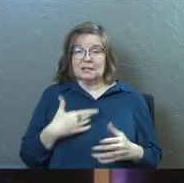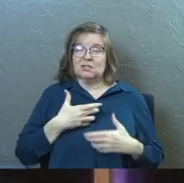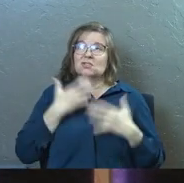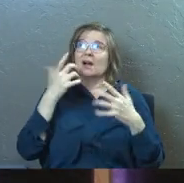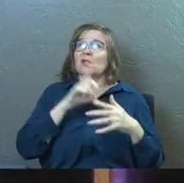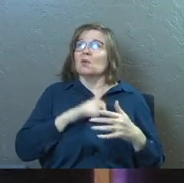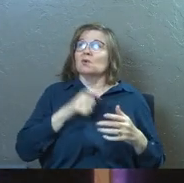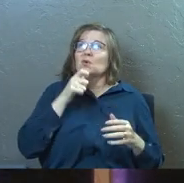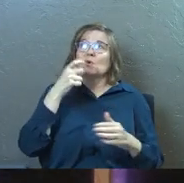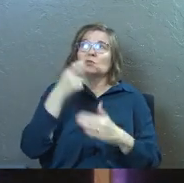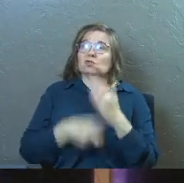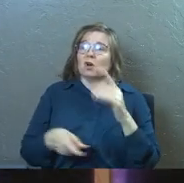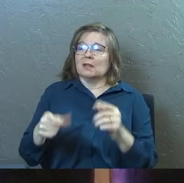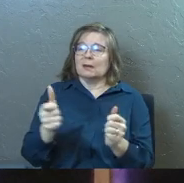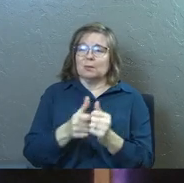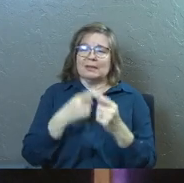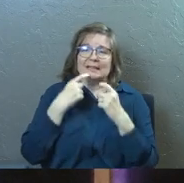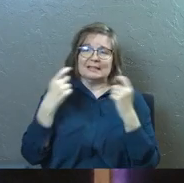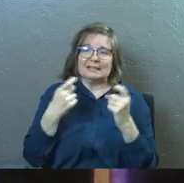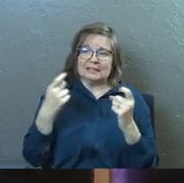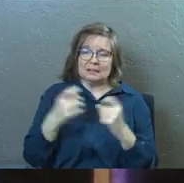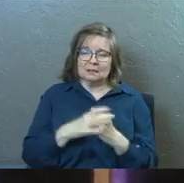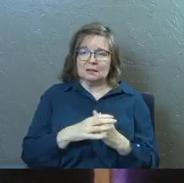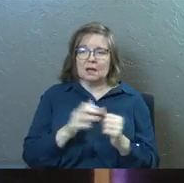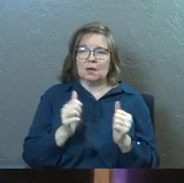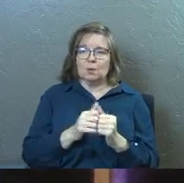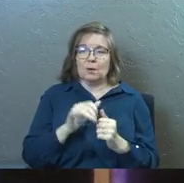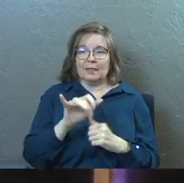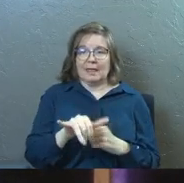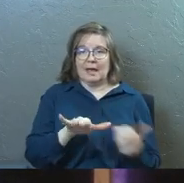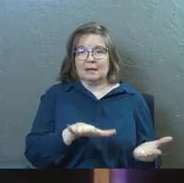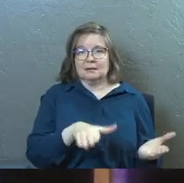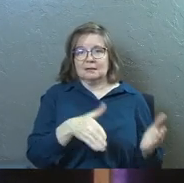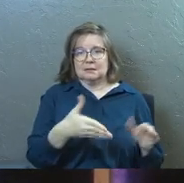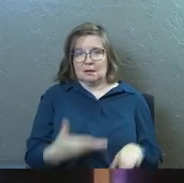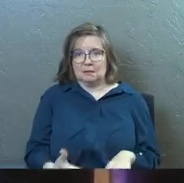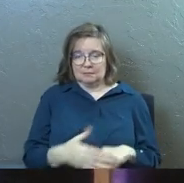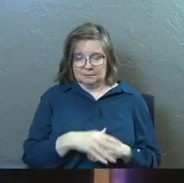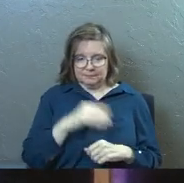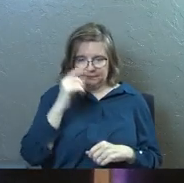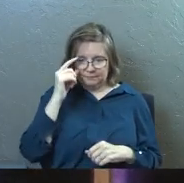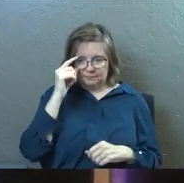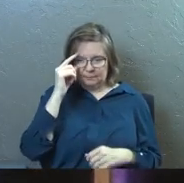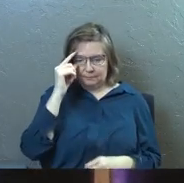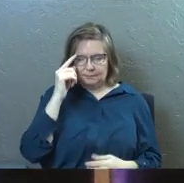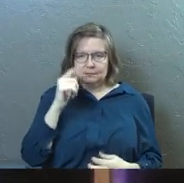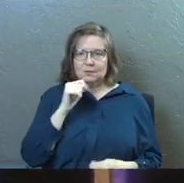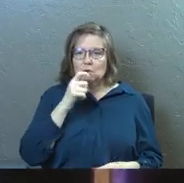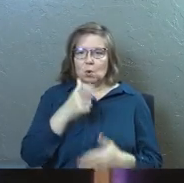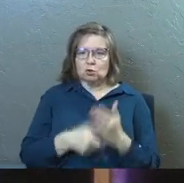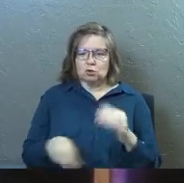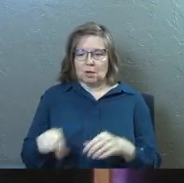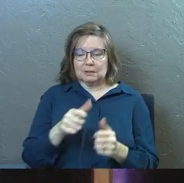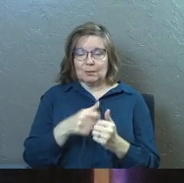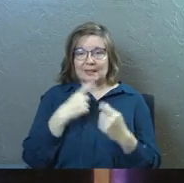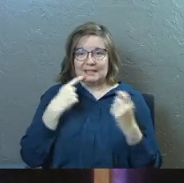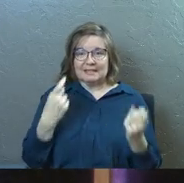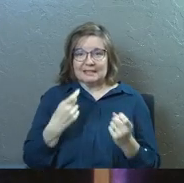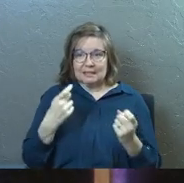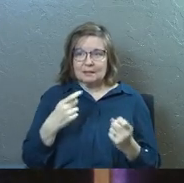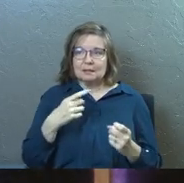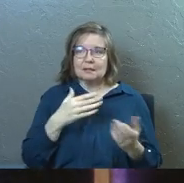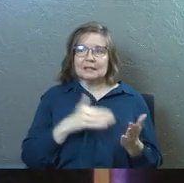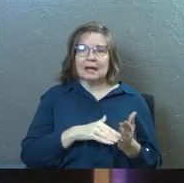Shouting, Lord, don't charge them with this sin. And with that, Stephen died. Don't charge them with this sin.